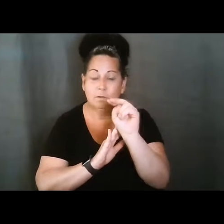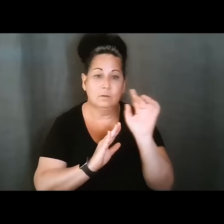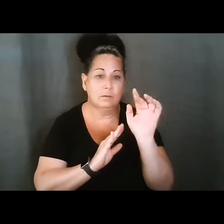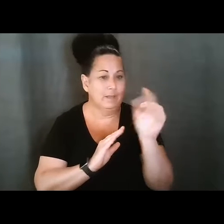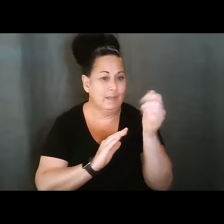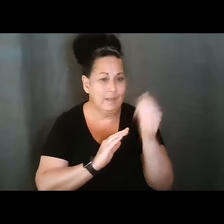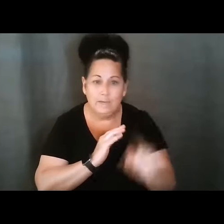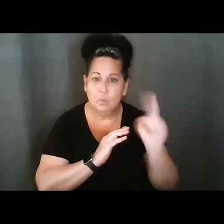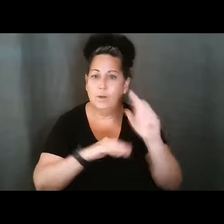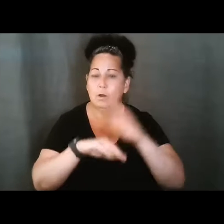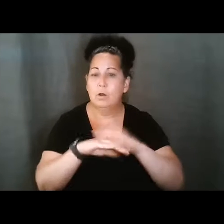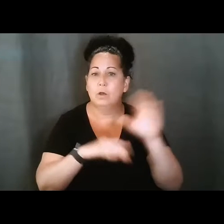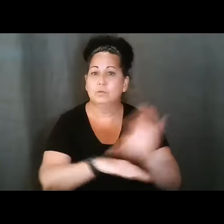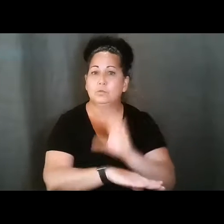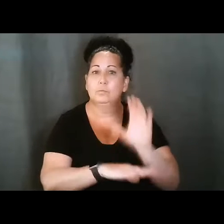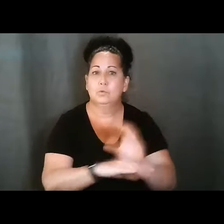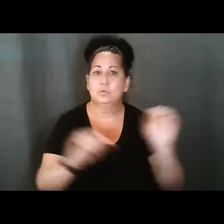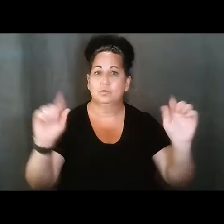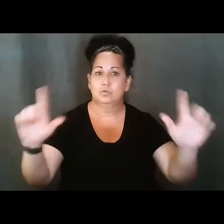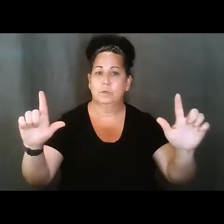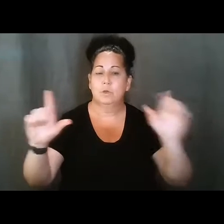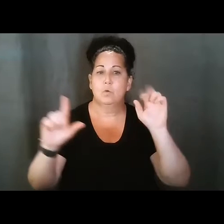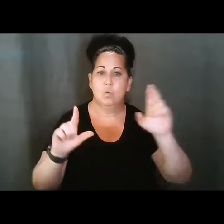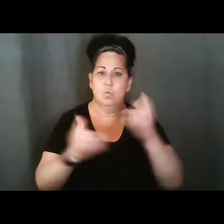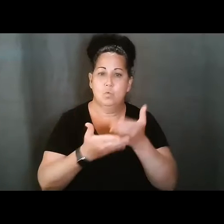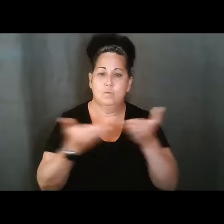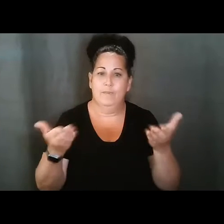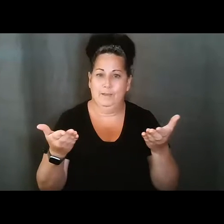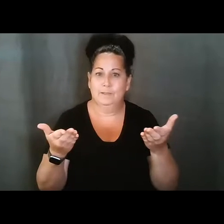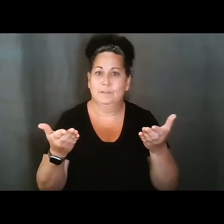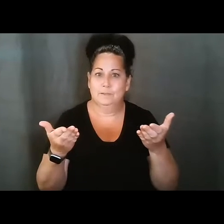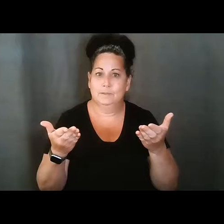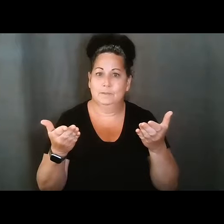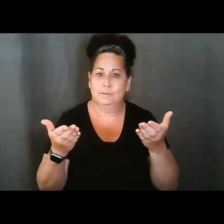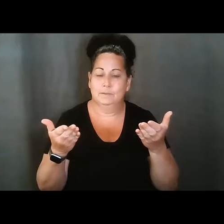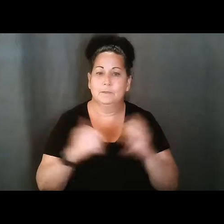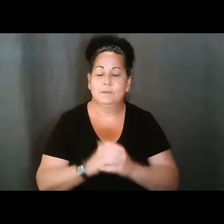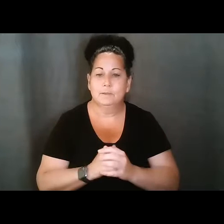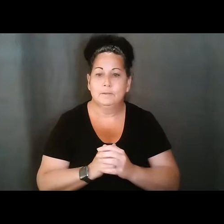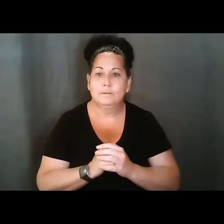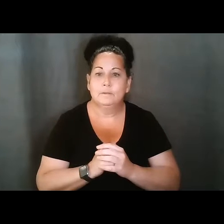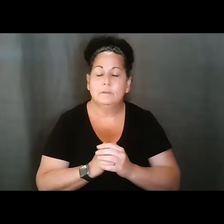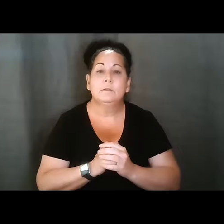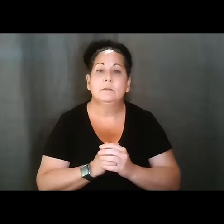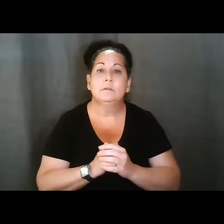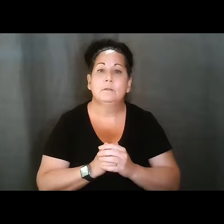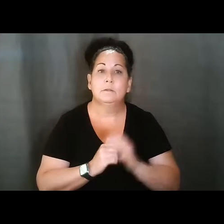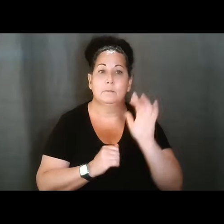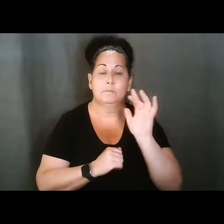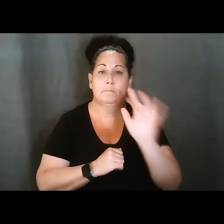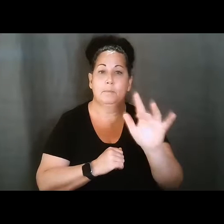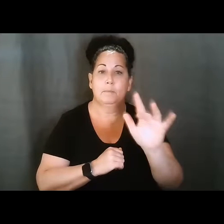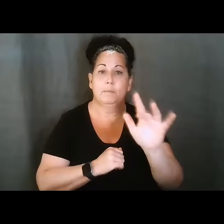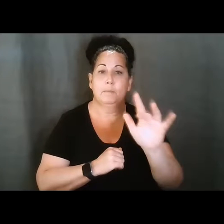screen or device to bring up the Zoom toolbar. Select the start video